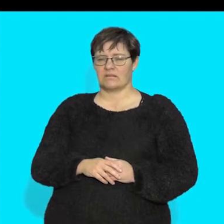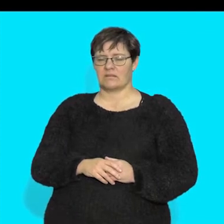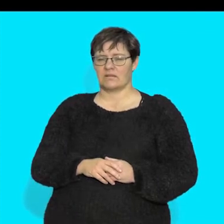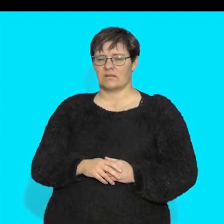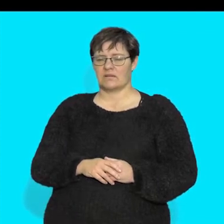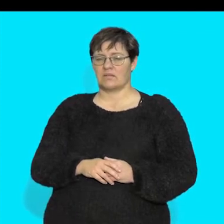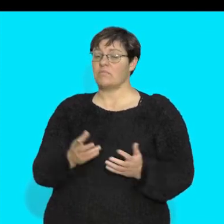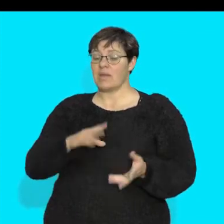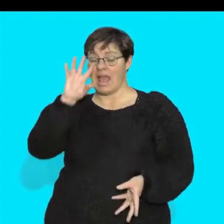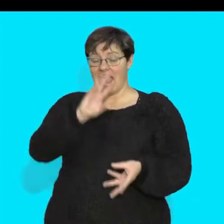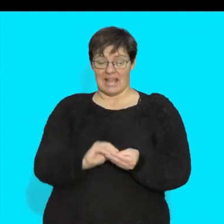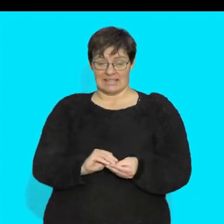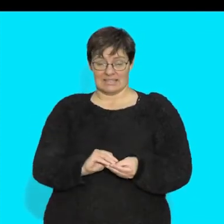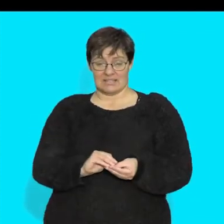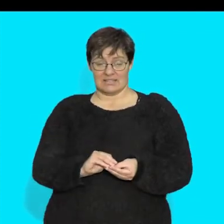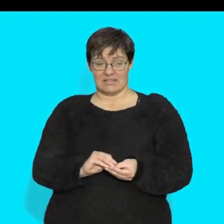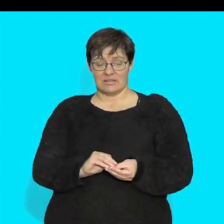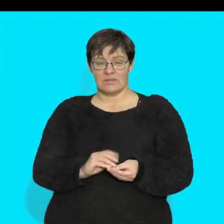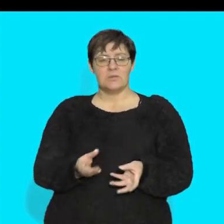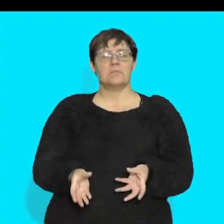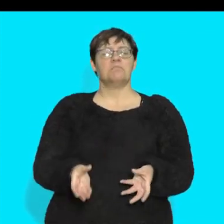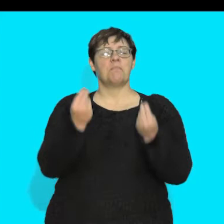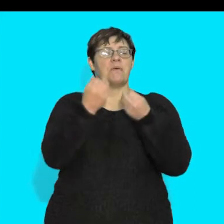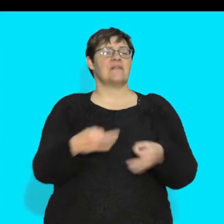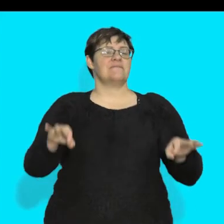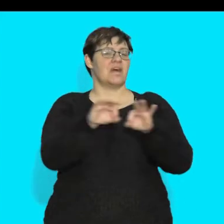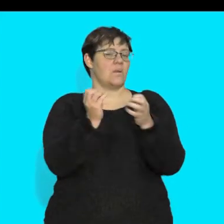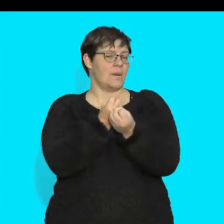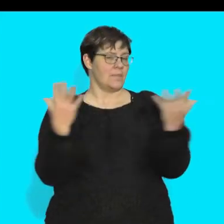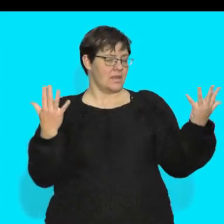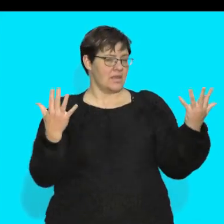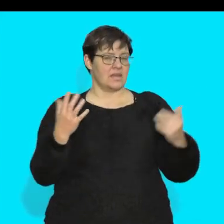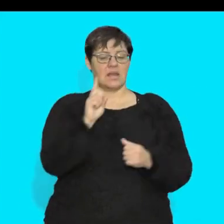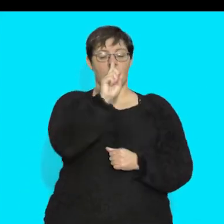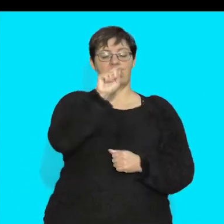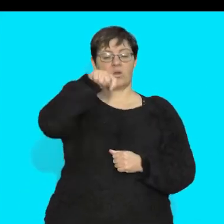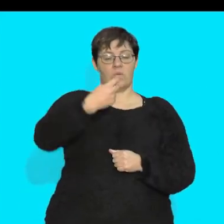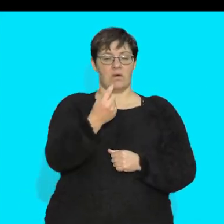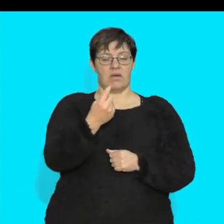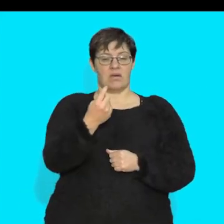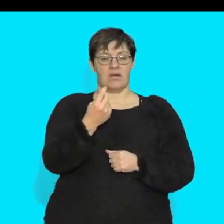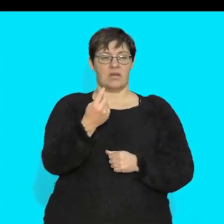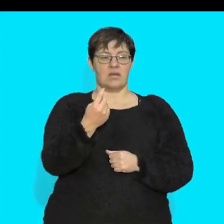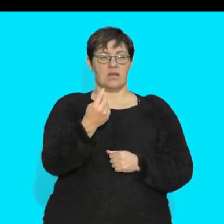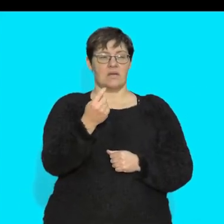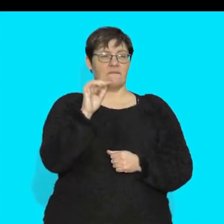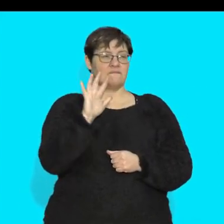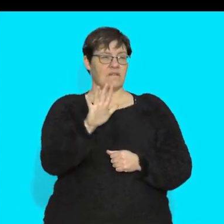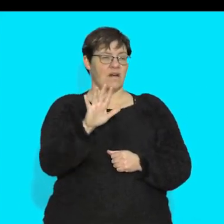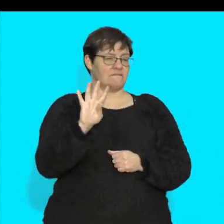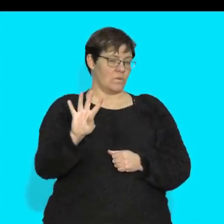0.76. And when you add those together, then you're going to get a value of